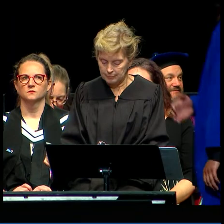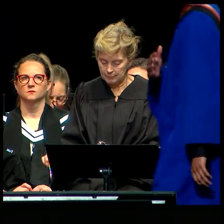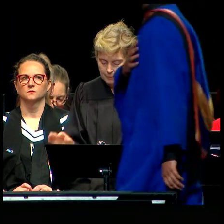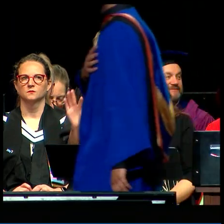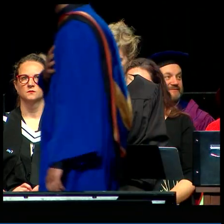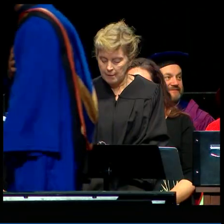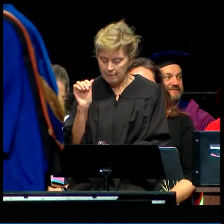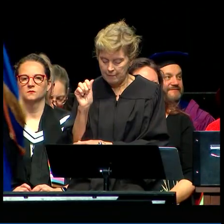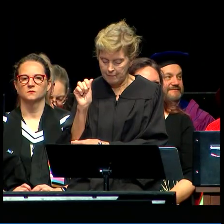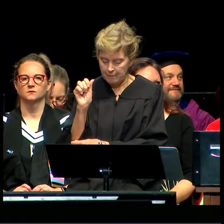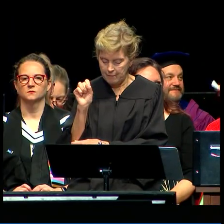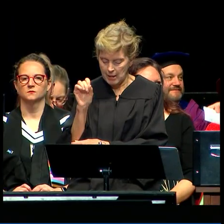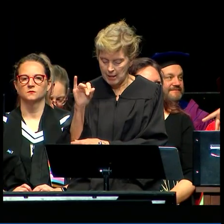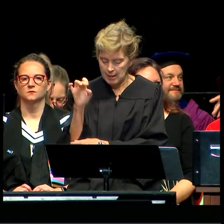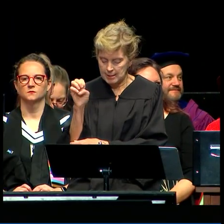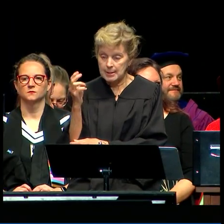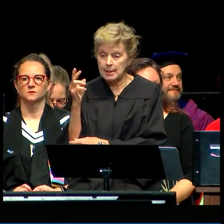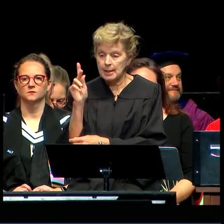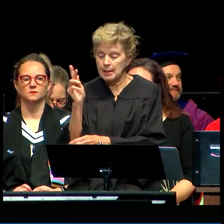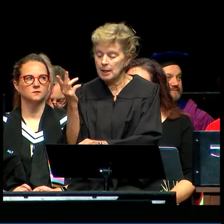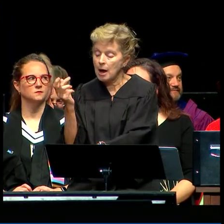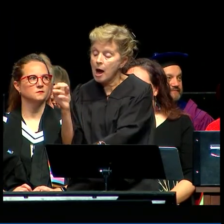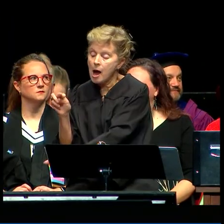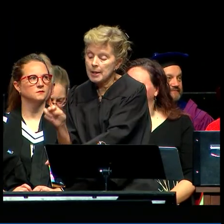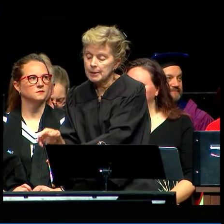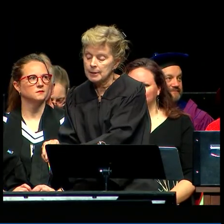Fazi Khan.